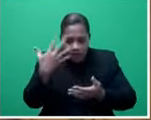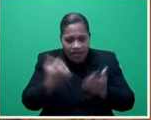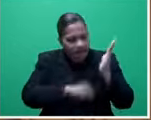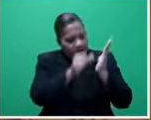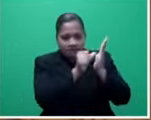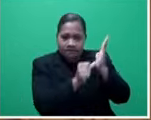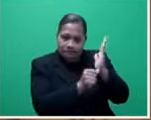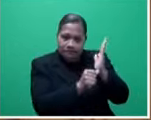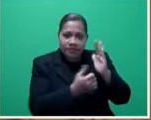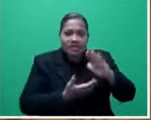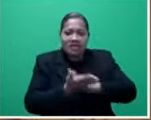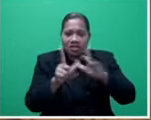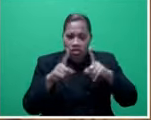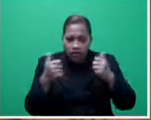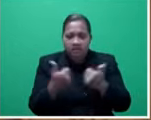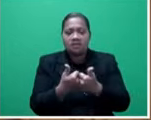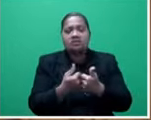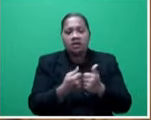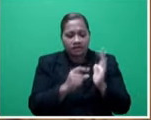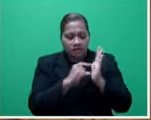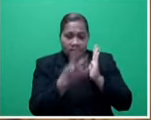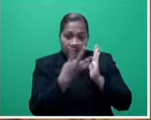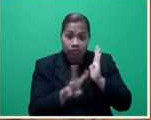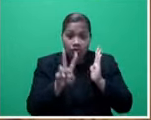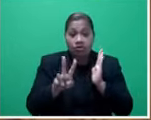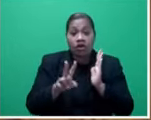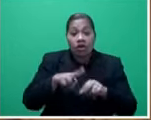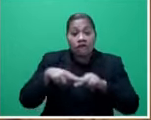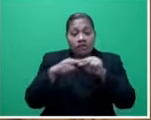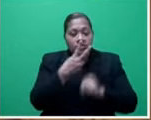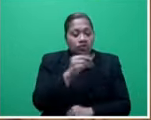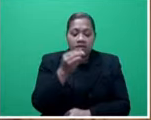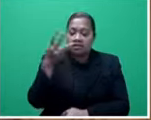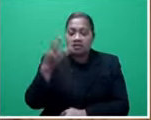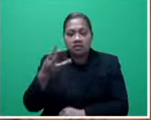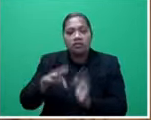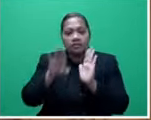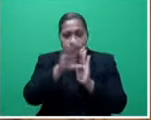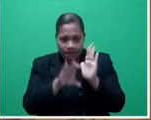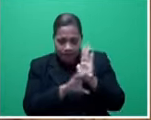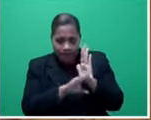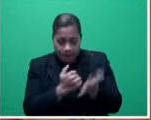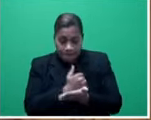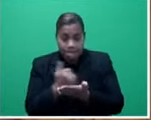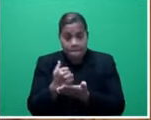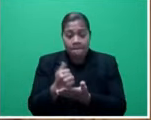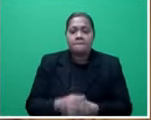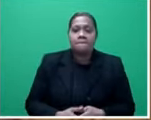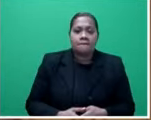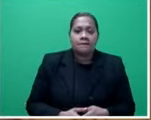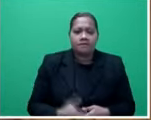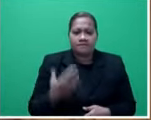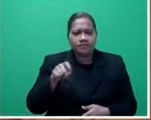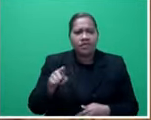the Convention and Section 42 of Fiji's 2013 Constitution. The Act captures bulk of the salient features of